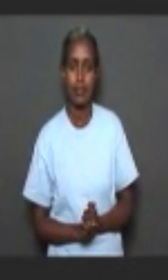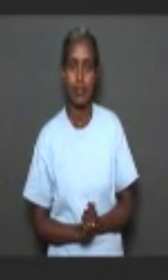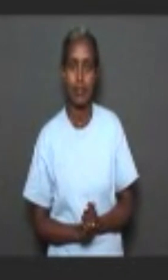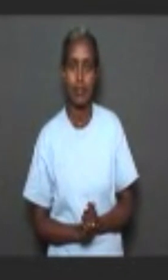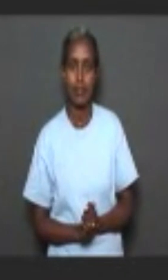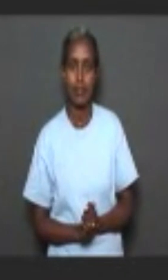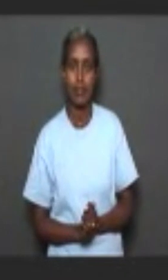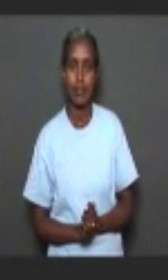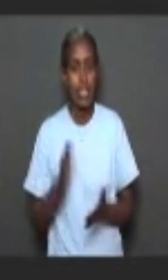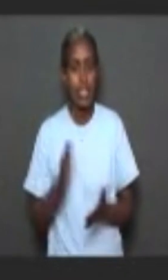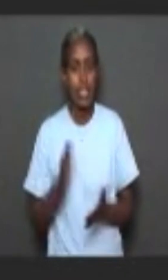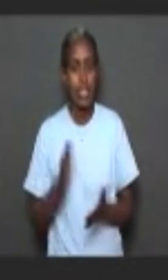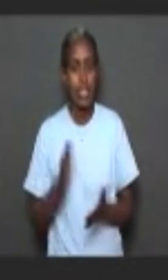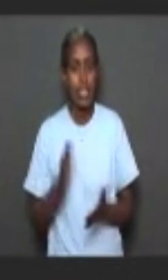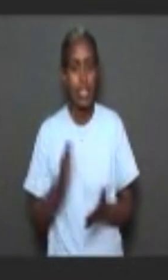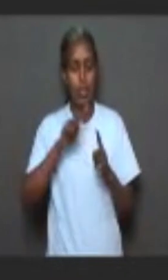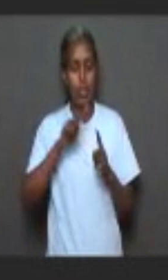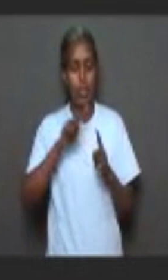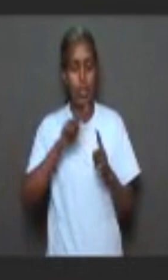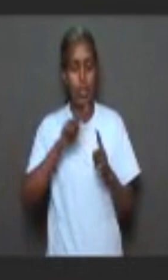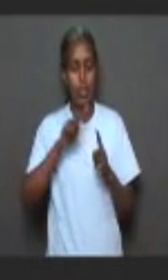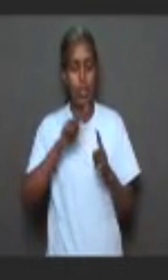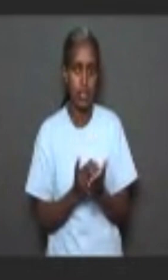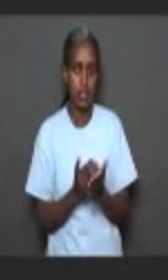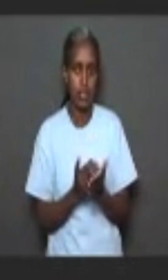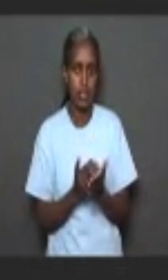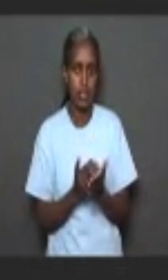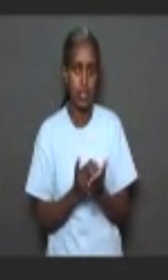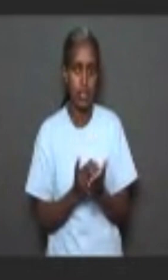Let's get back to our lesson.